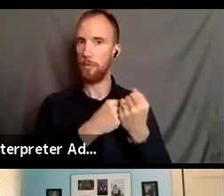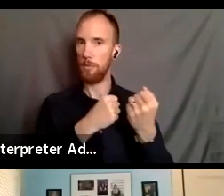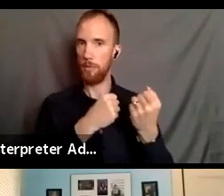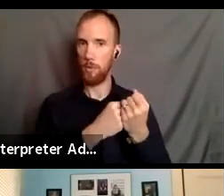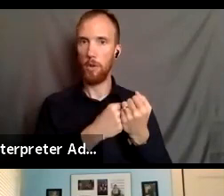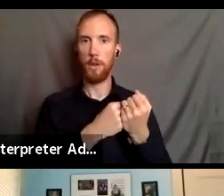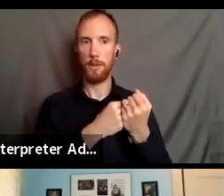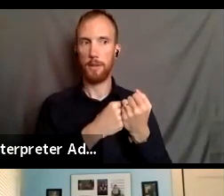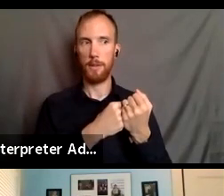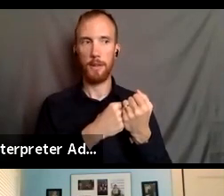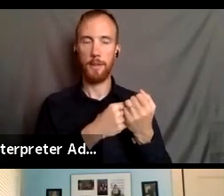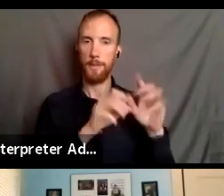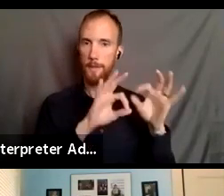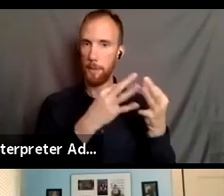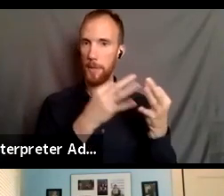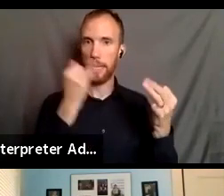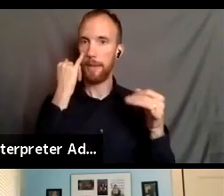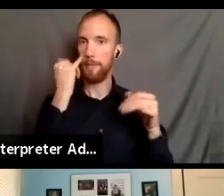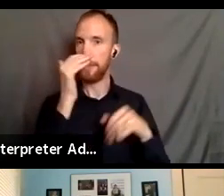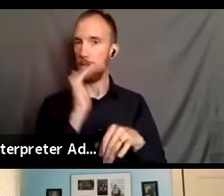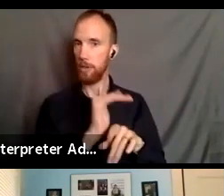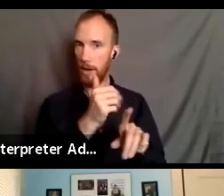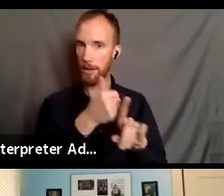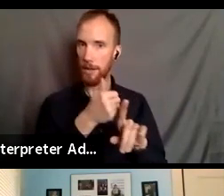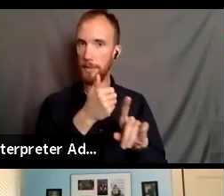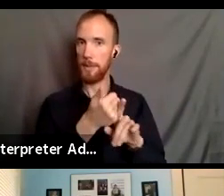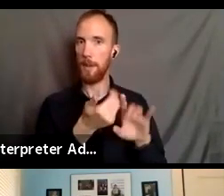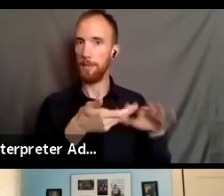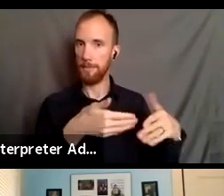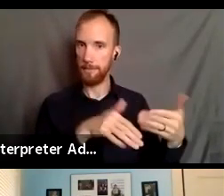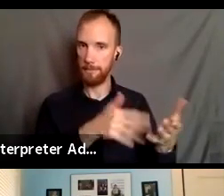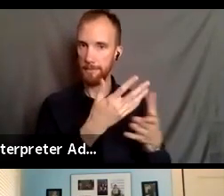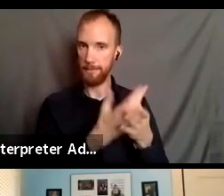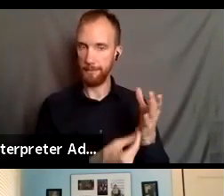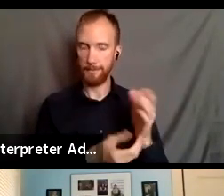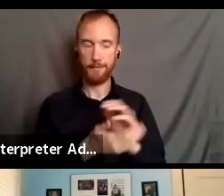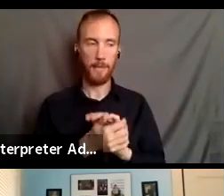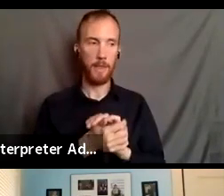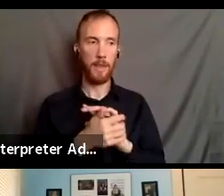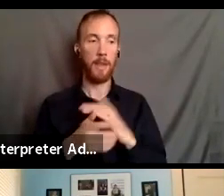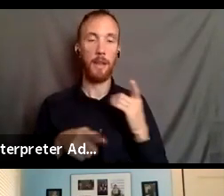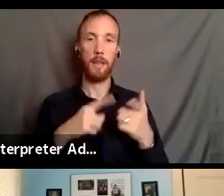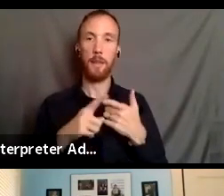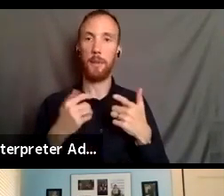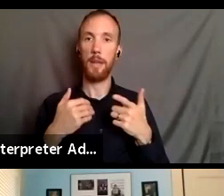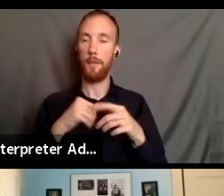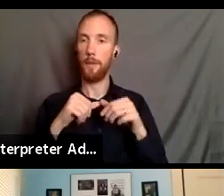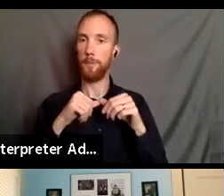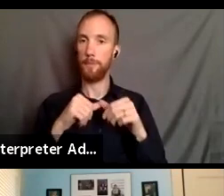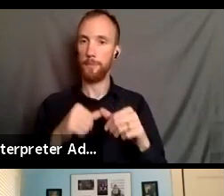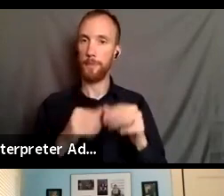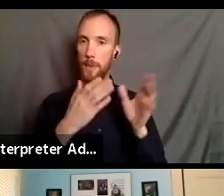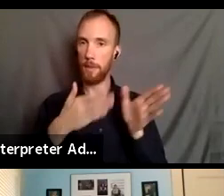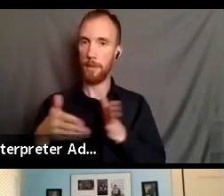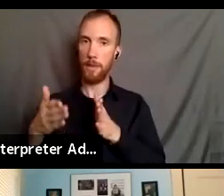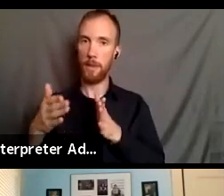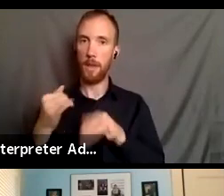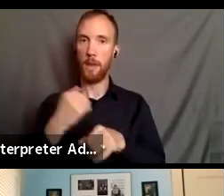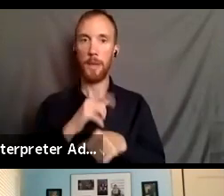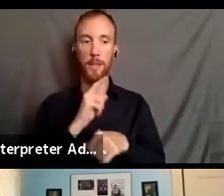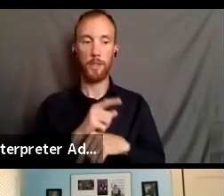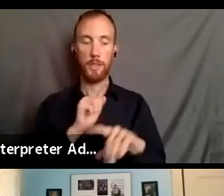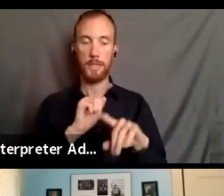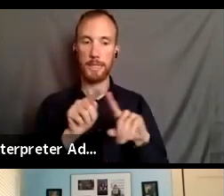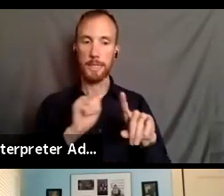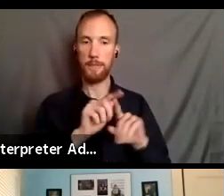away from there there is an ongoing plan to make sure that the affected individuals be it